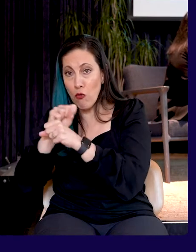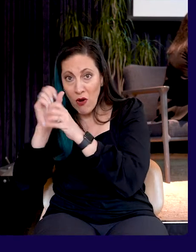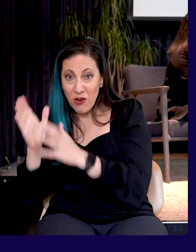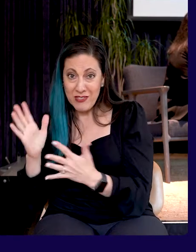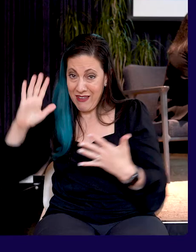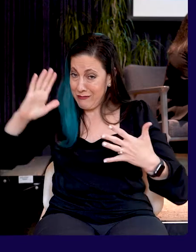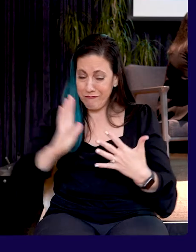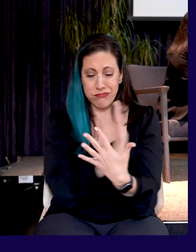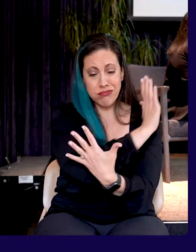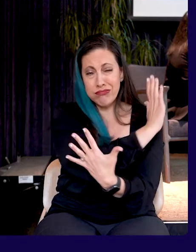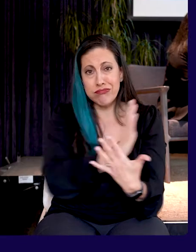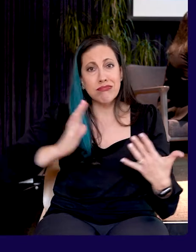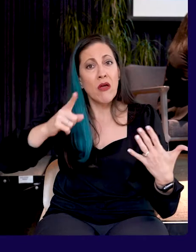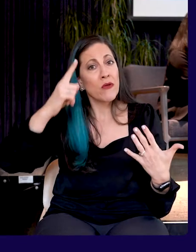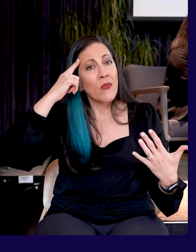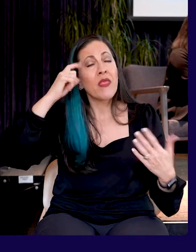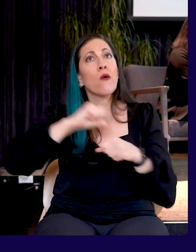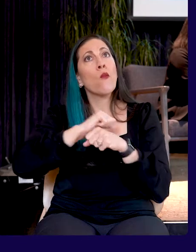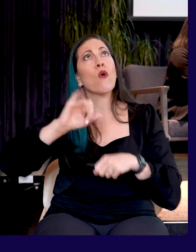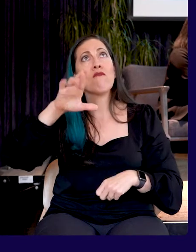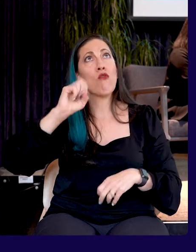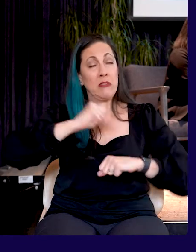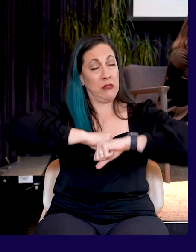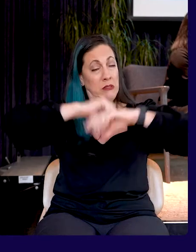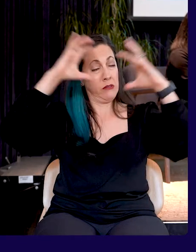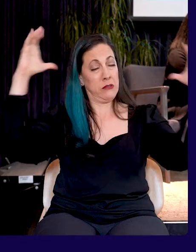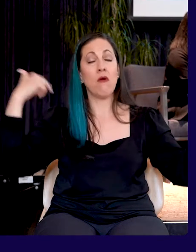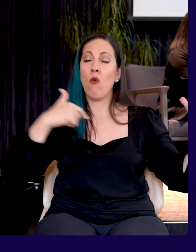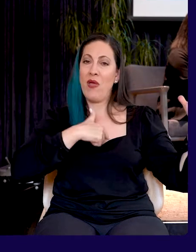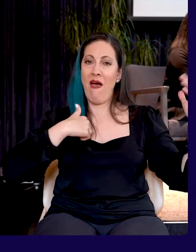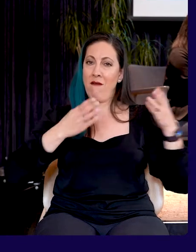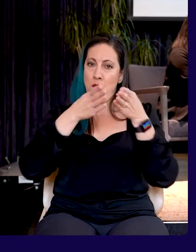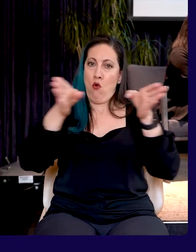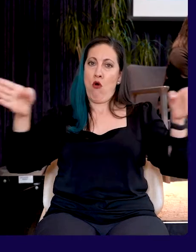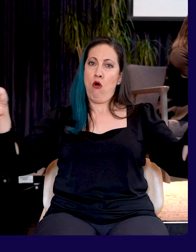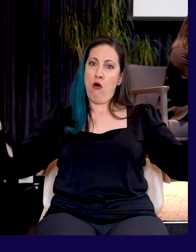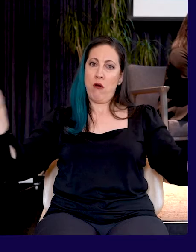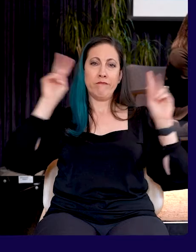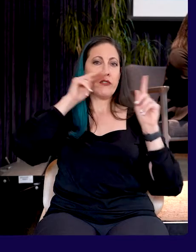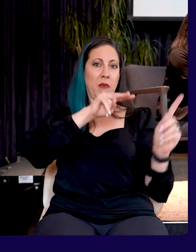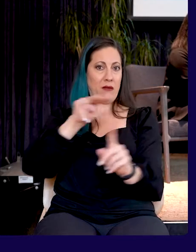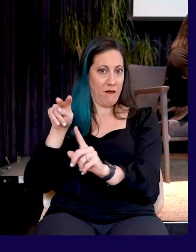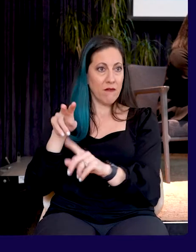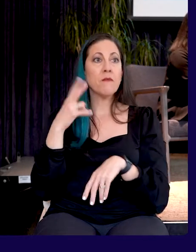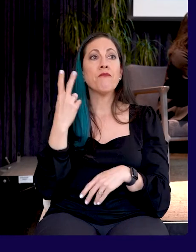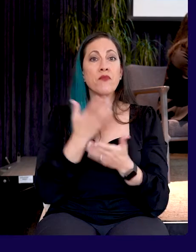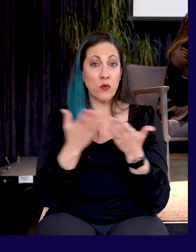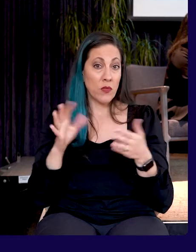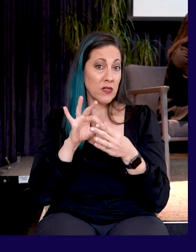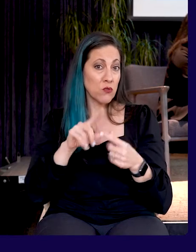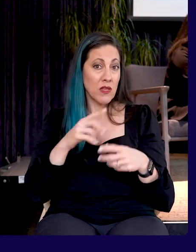So when we think about the workforce, we're really thinking broadly. So 2 things, I think, in terms of